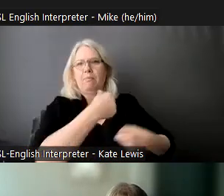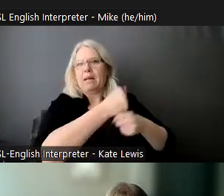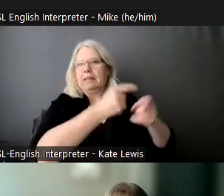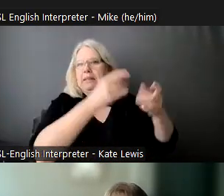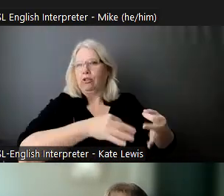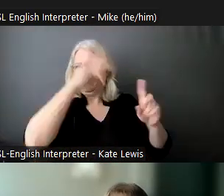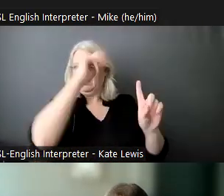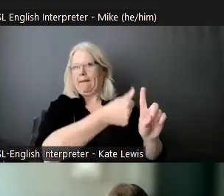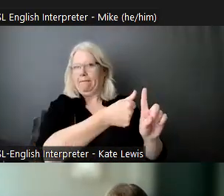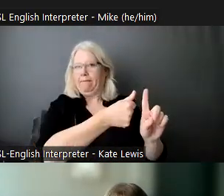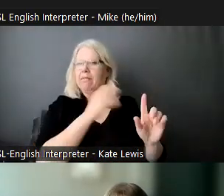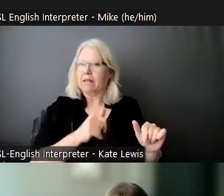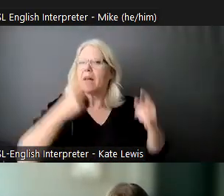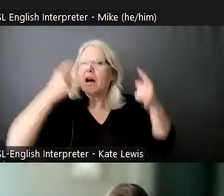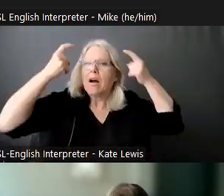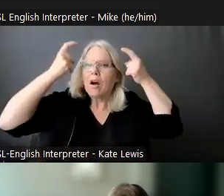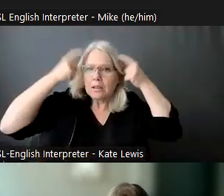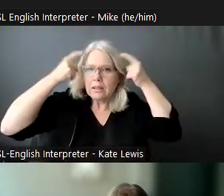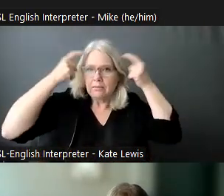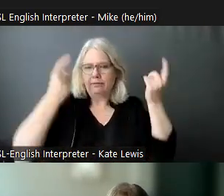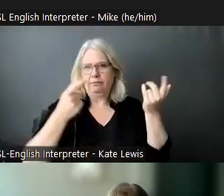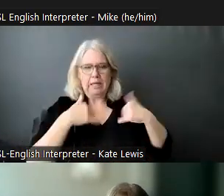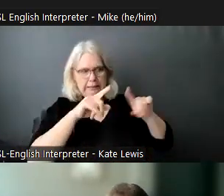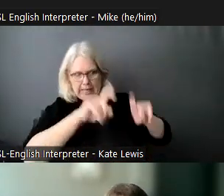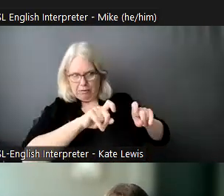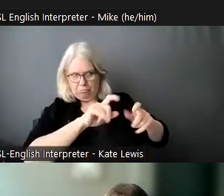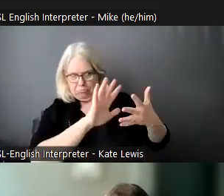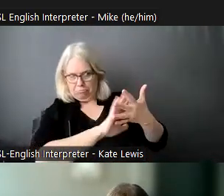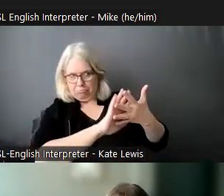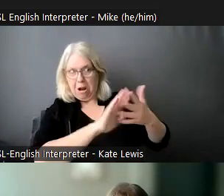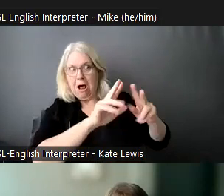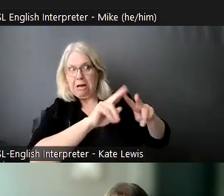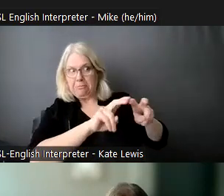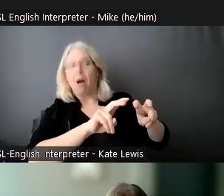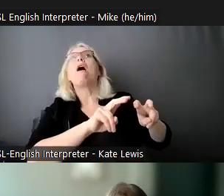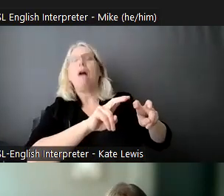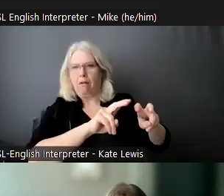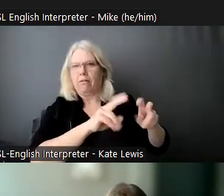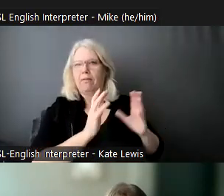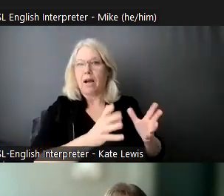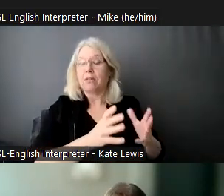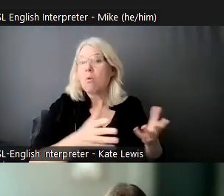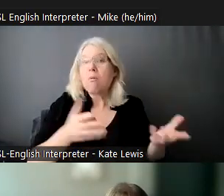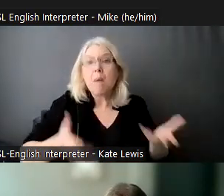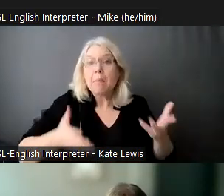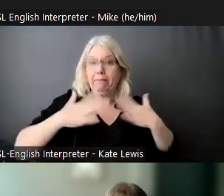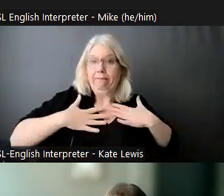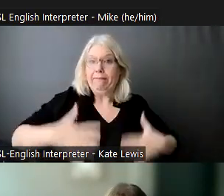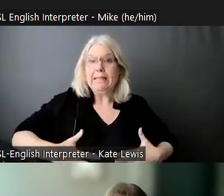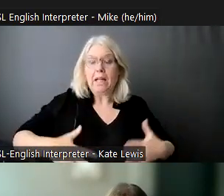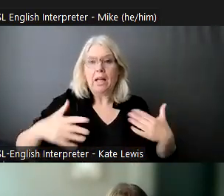decisions. So it's a cognitive, it's a mental test. So a person could be completely paralyzed and still